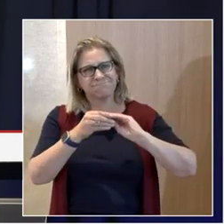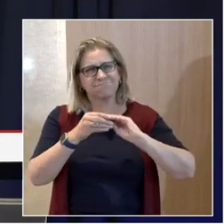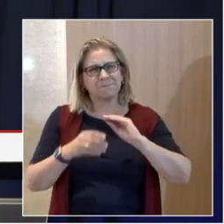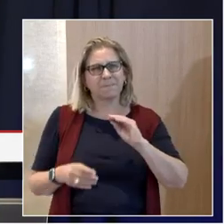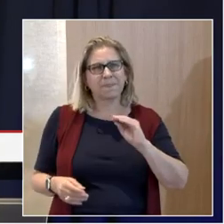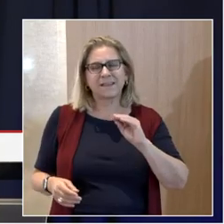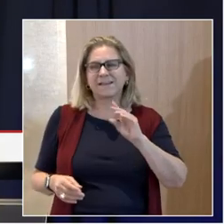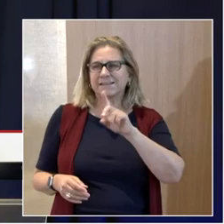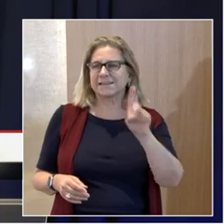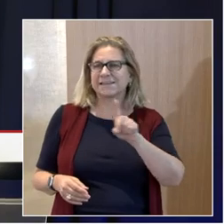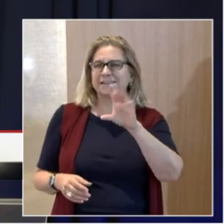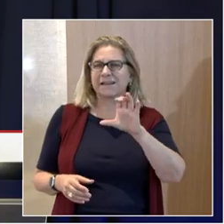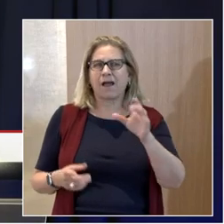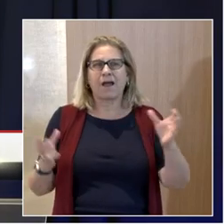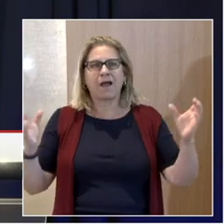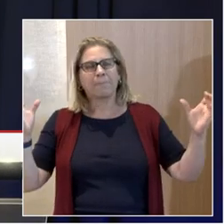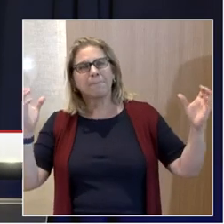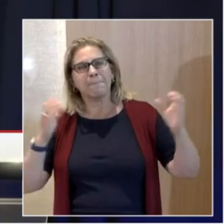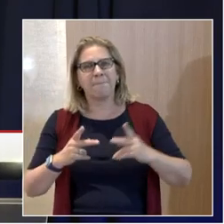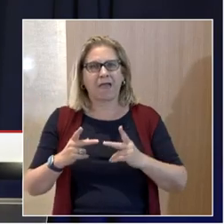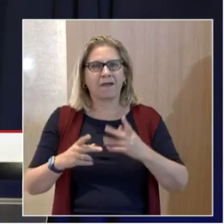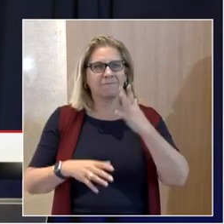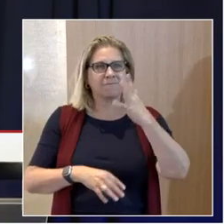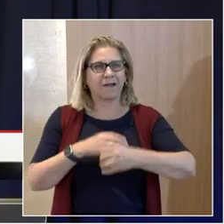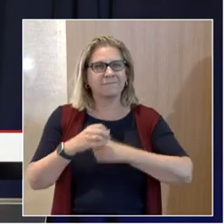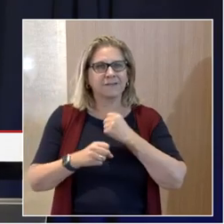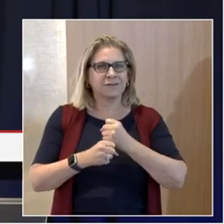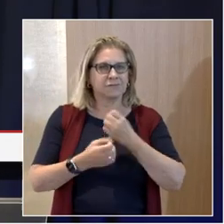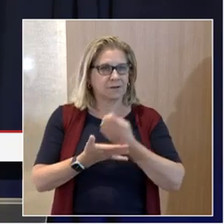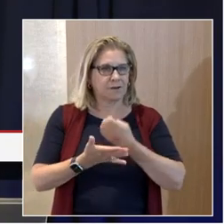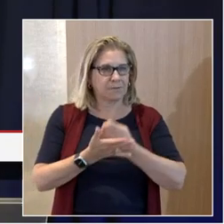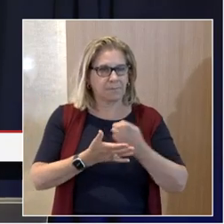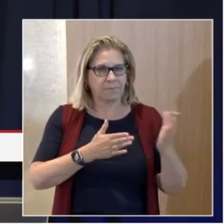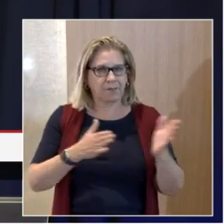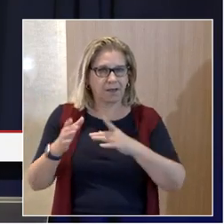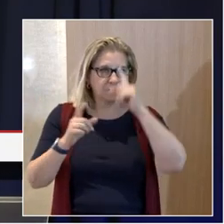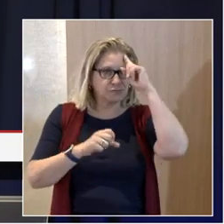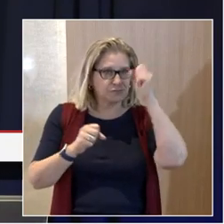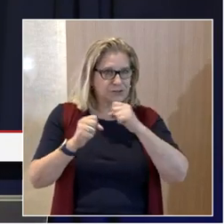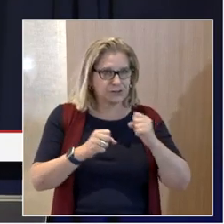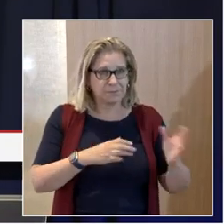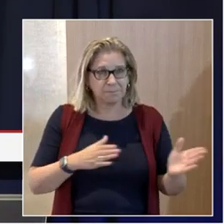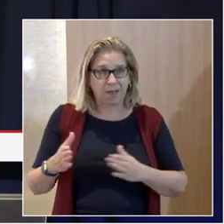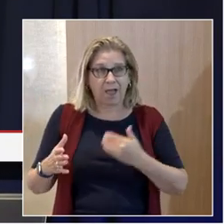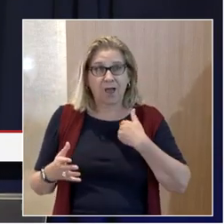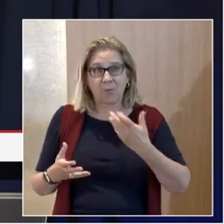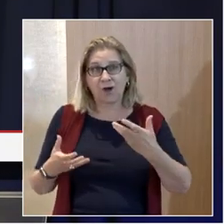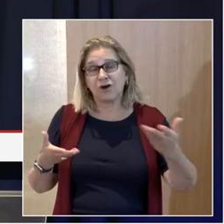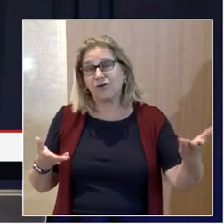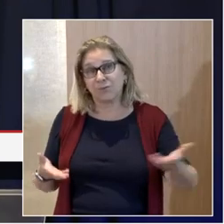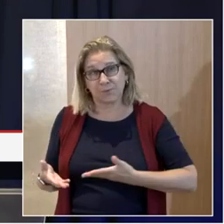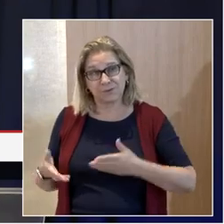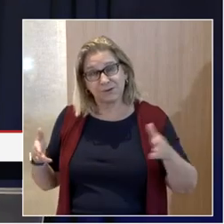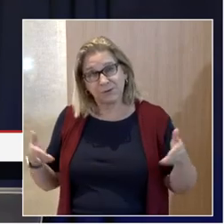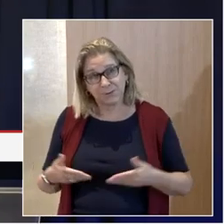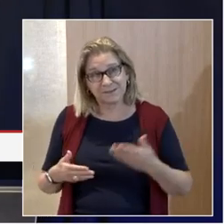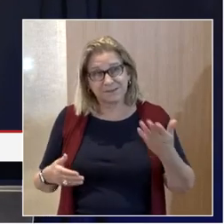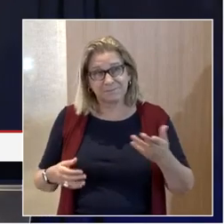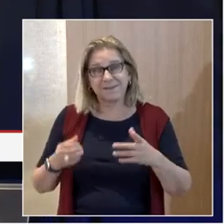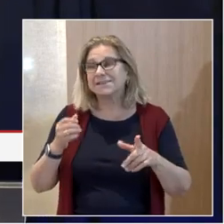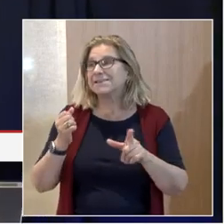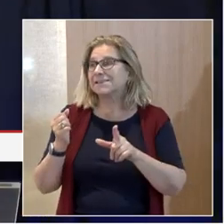city's five-year economic development strategy. So without further ado, I introduce our Deputy Mayor for Planning and Economic Development, Keith